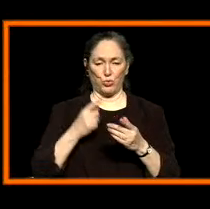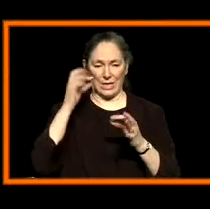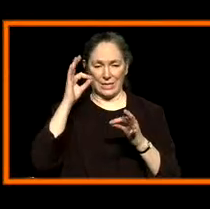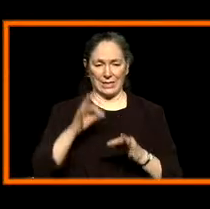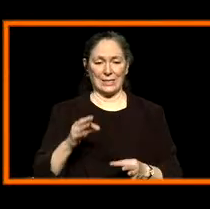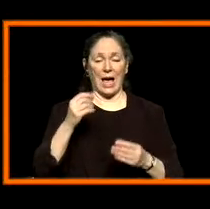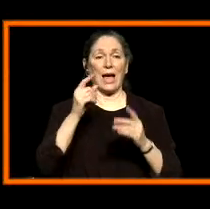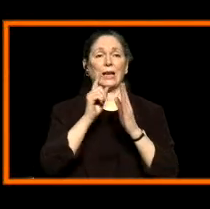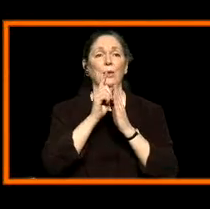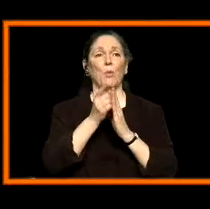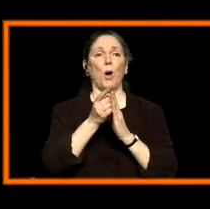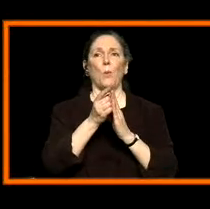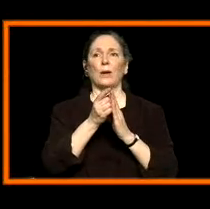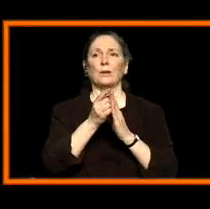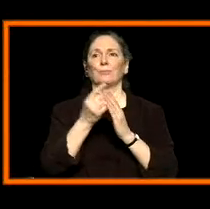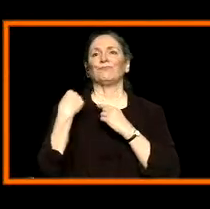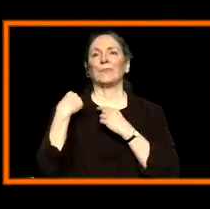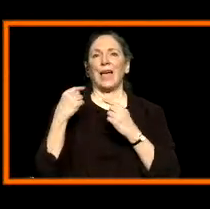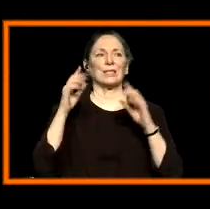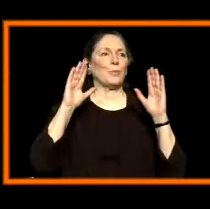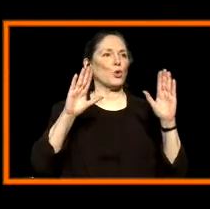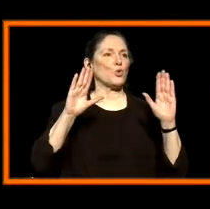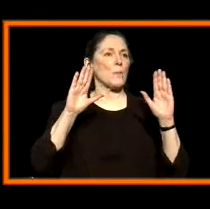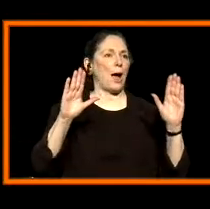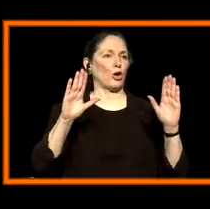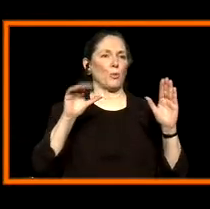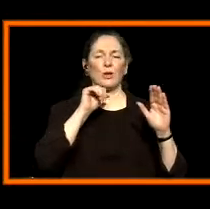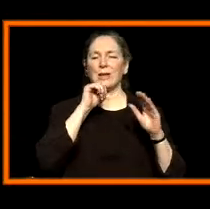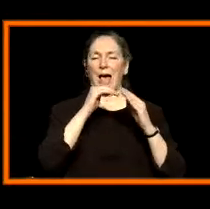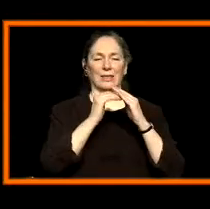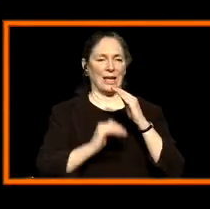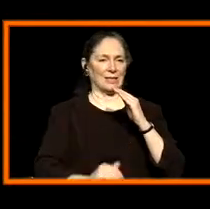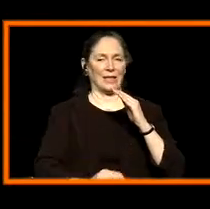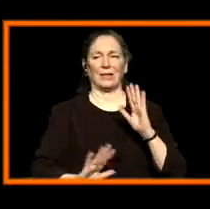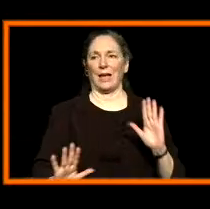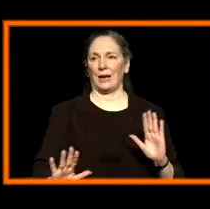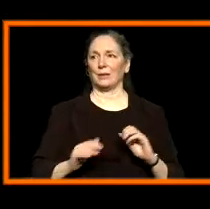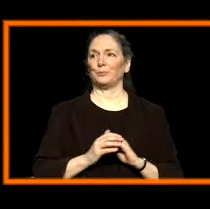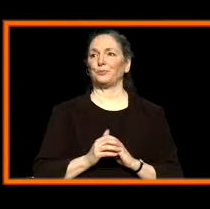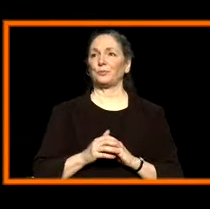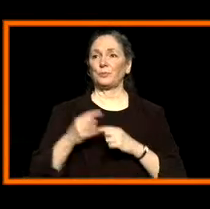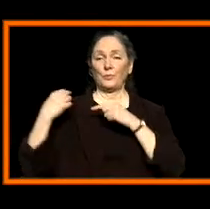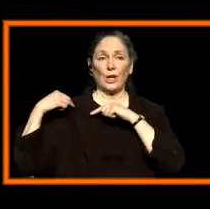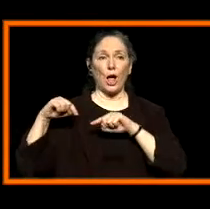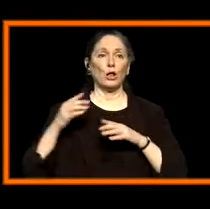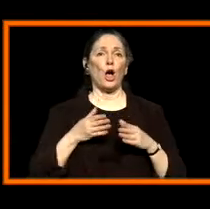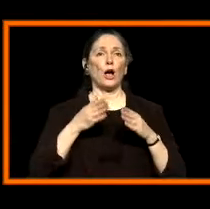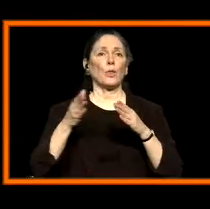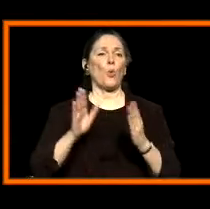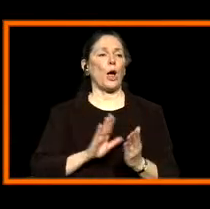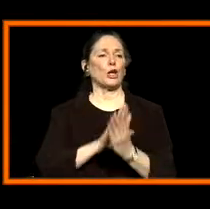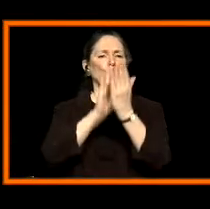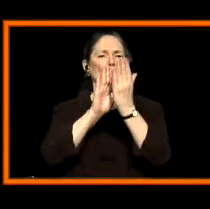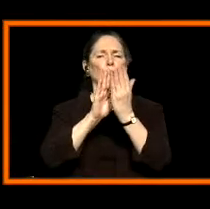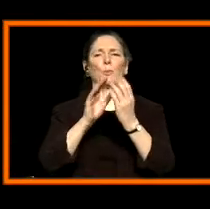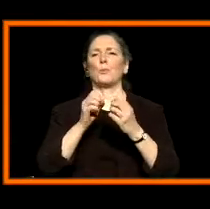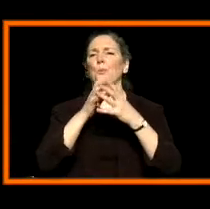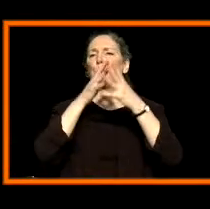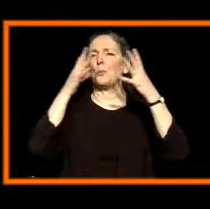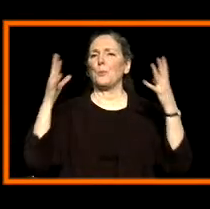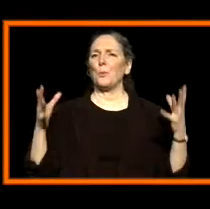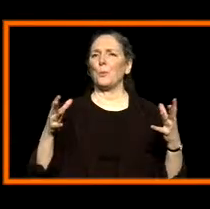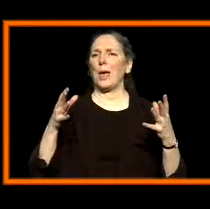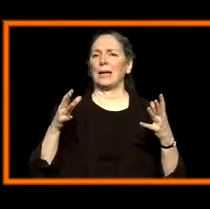moment has been remarkable and nothing less. Along the way, you encountered